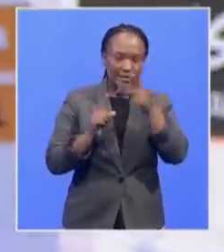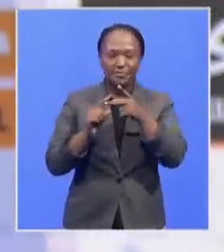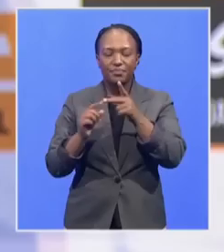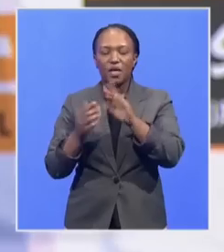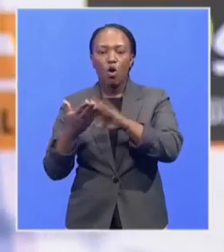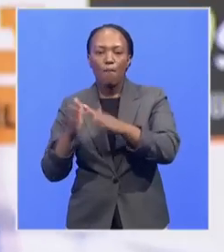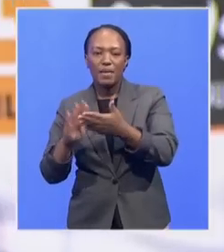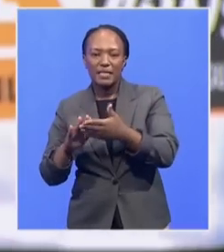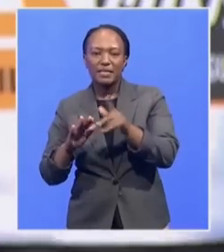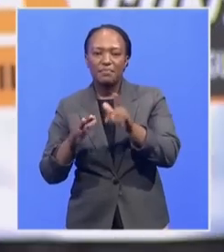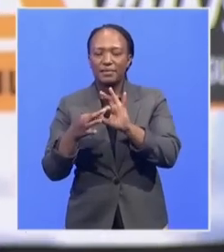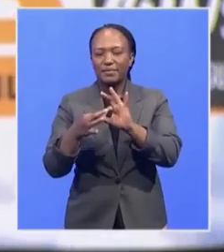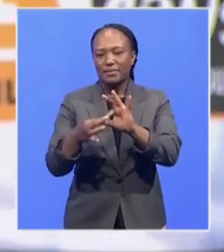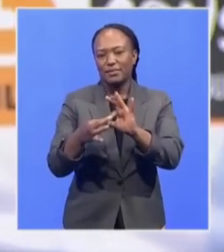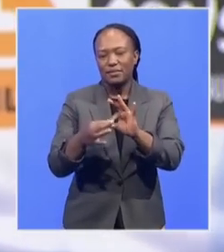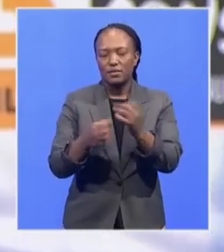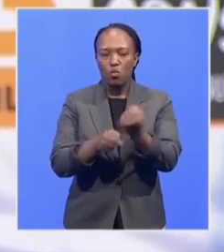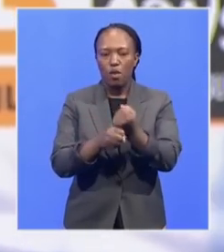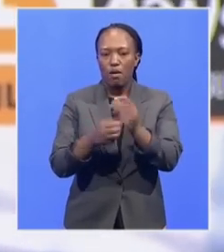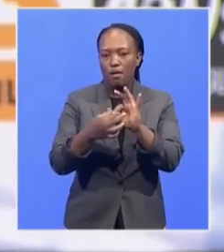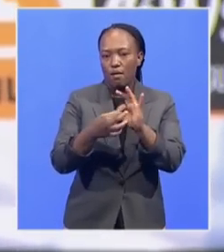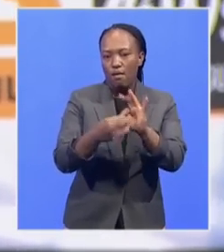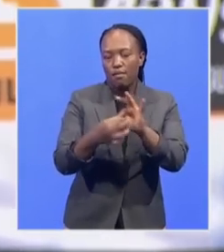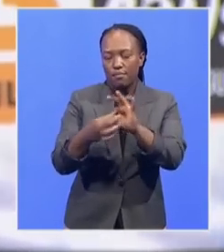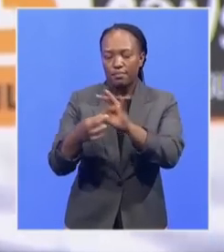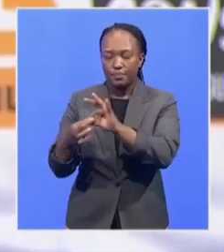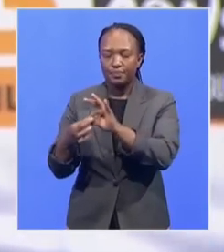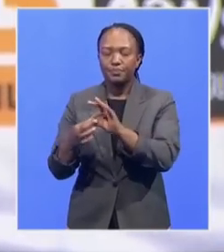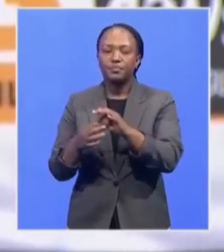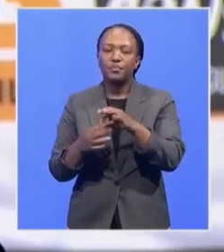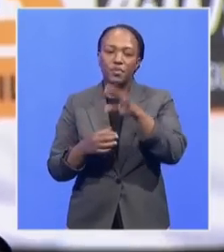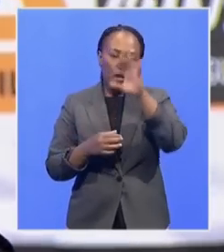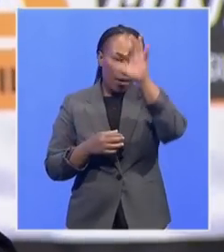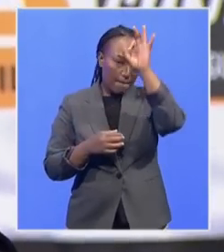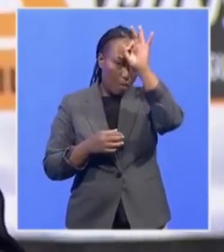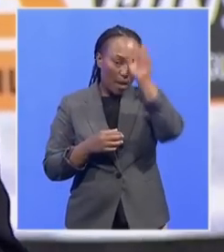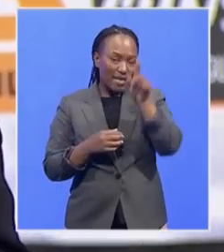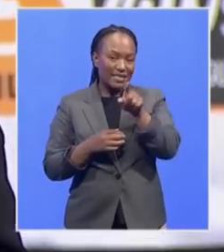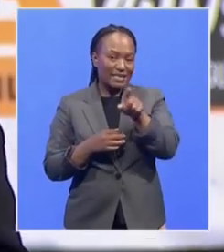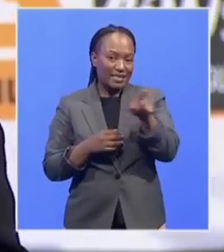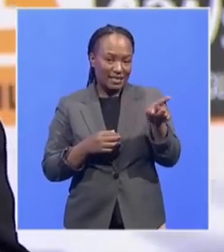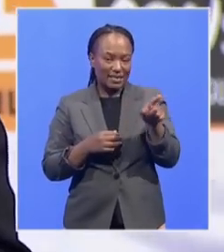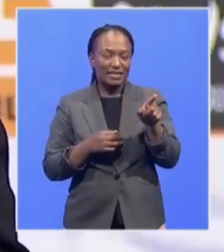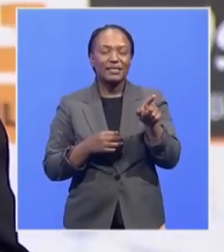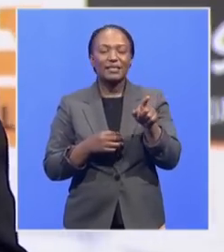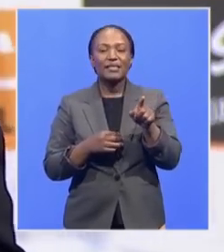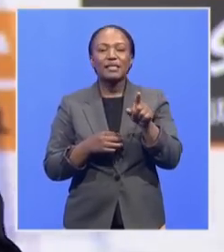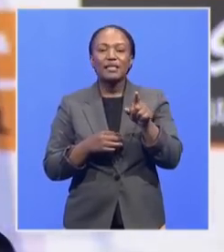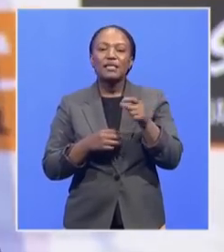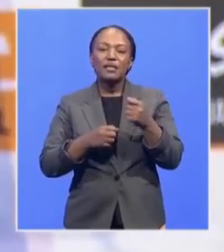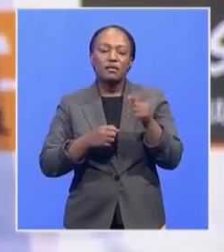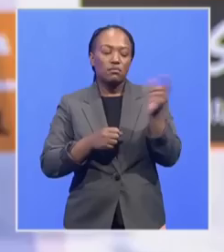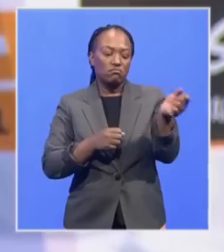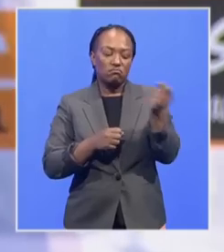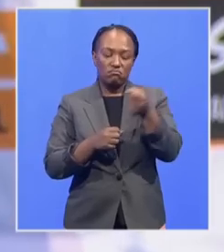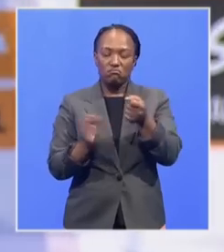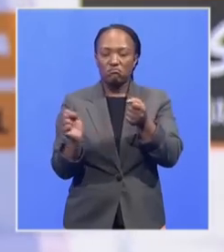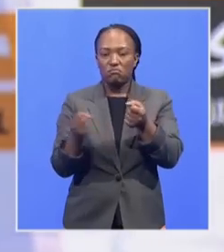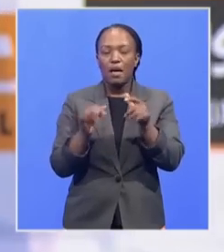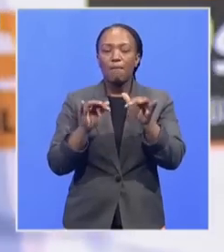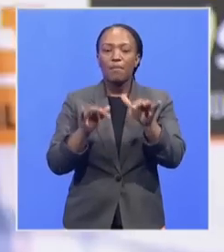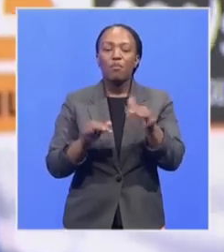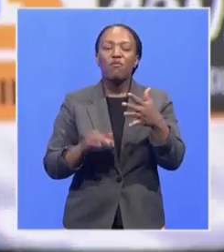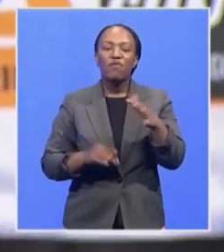between the dedicated police officers and the people they have sworn to serve and to